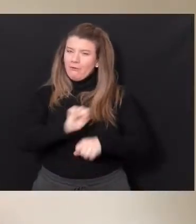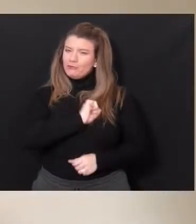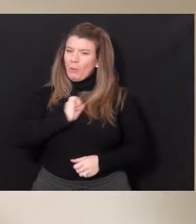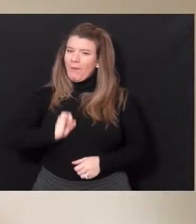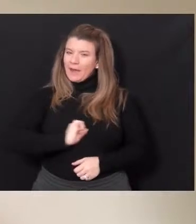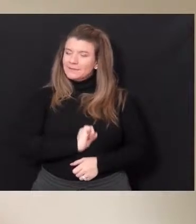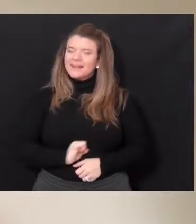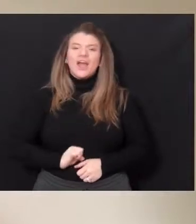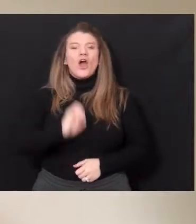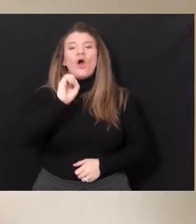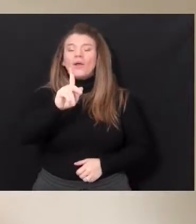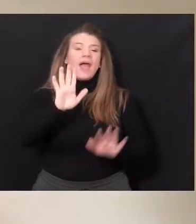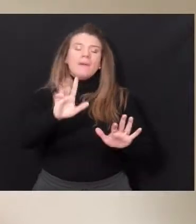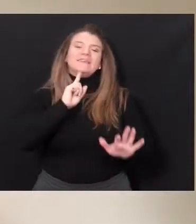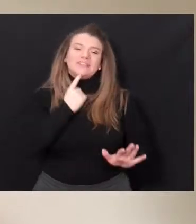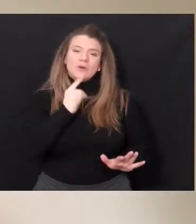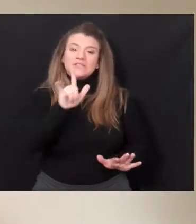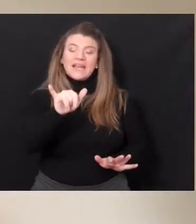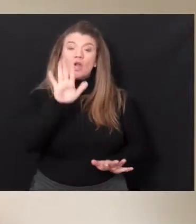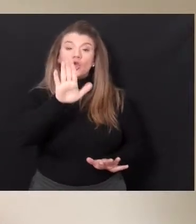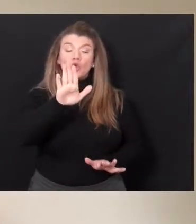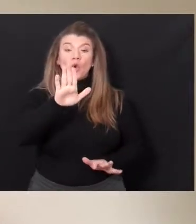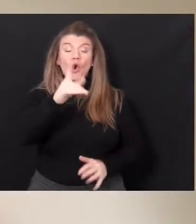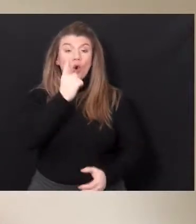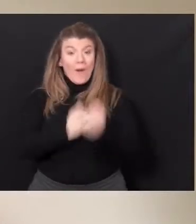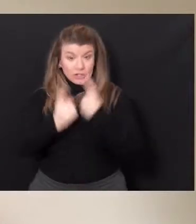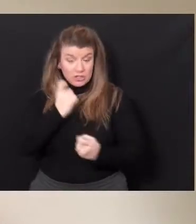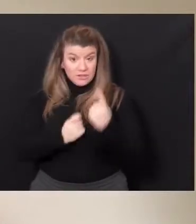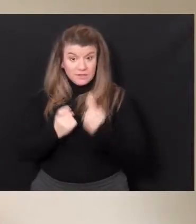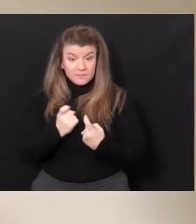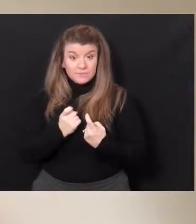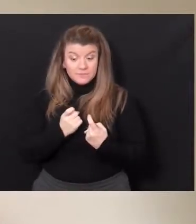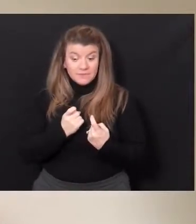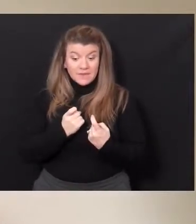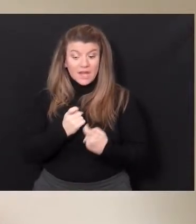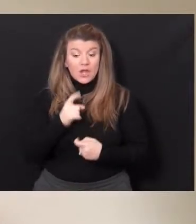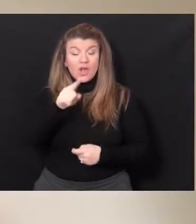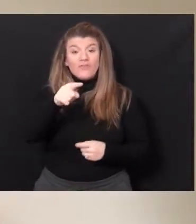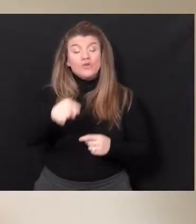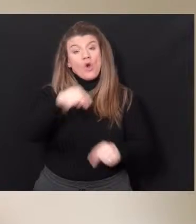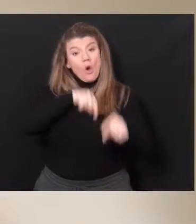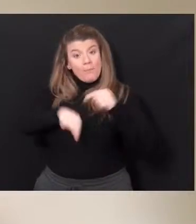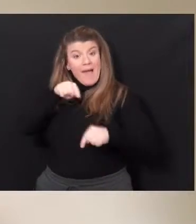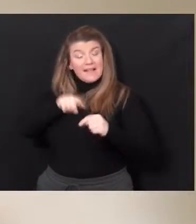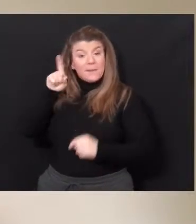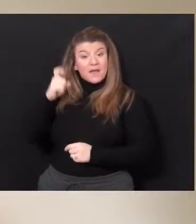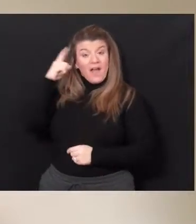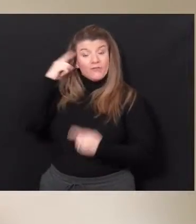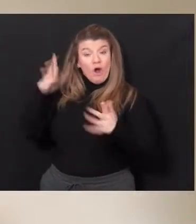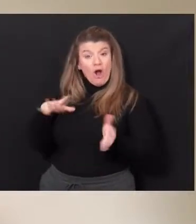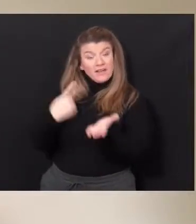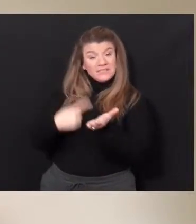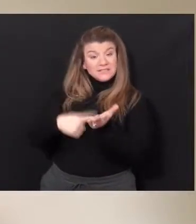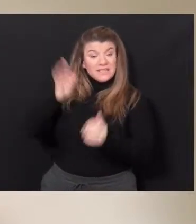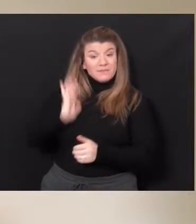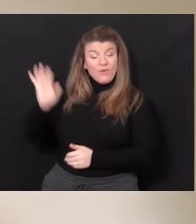Kenny, on a serious note to your question, go back to what the governor's talked about